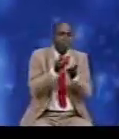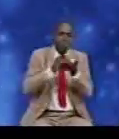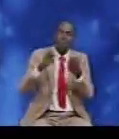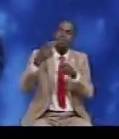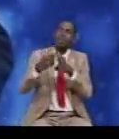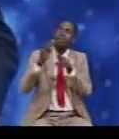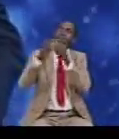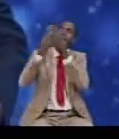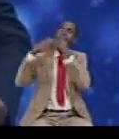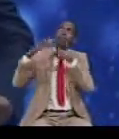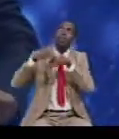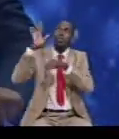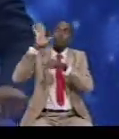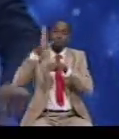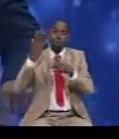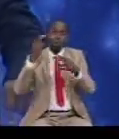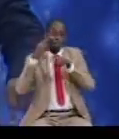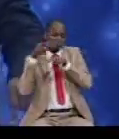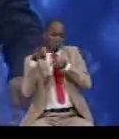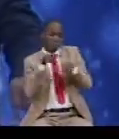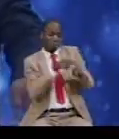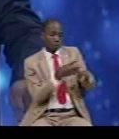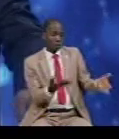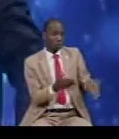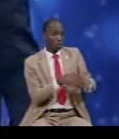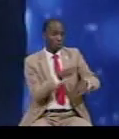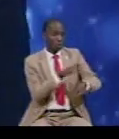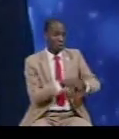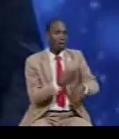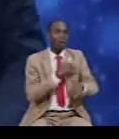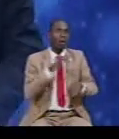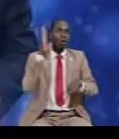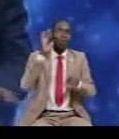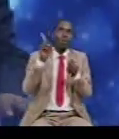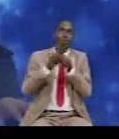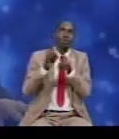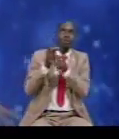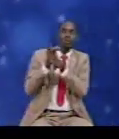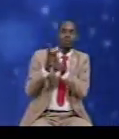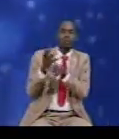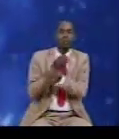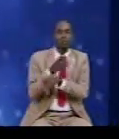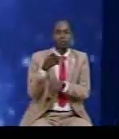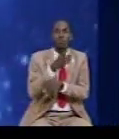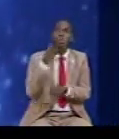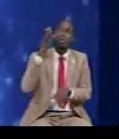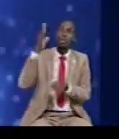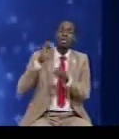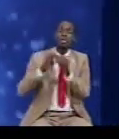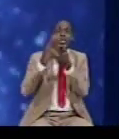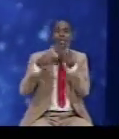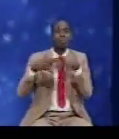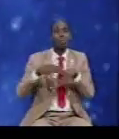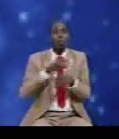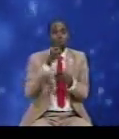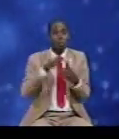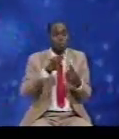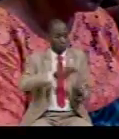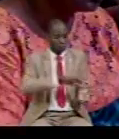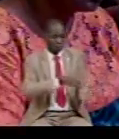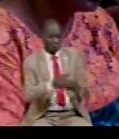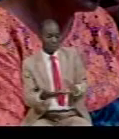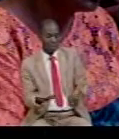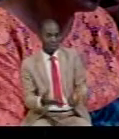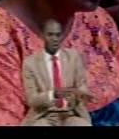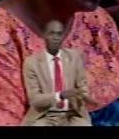you here. He'll be watching over your name over there in heaven. And when you leave this place, you are going